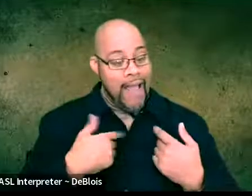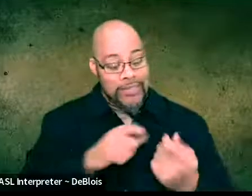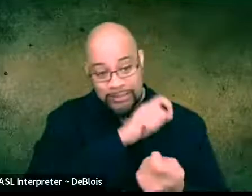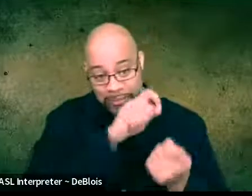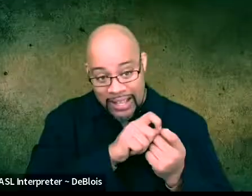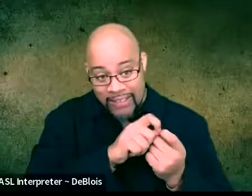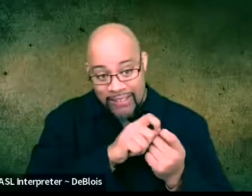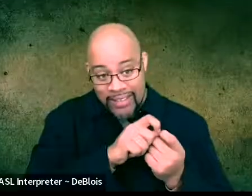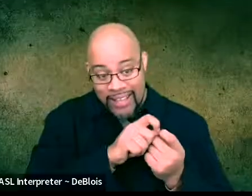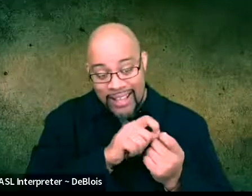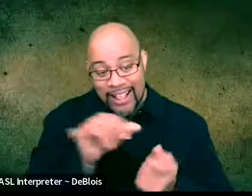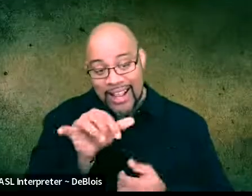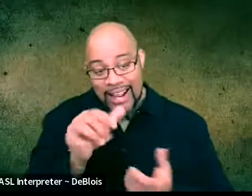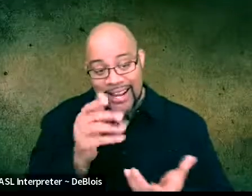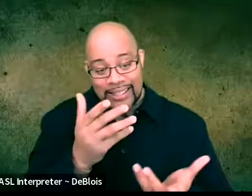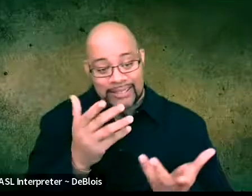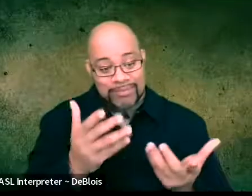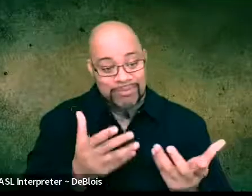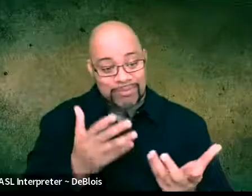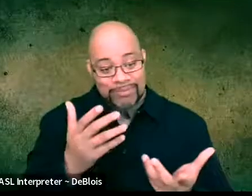specific